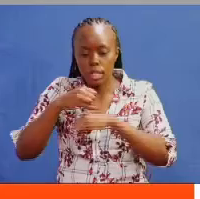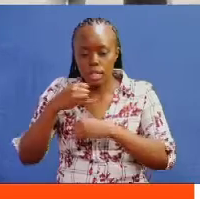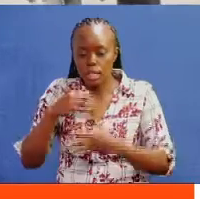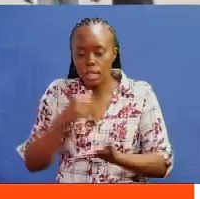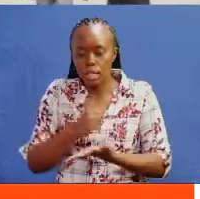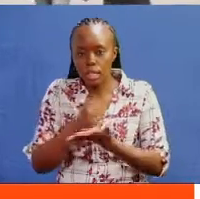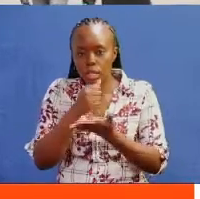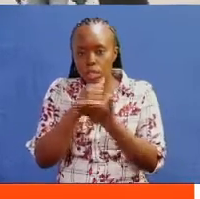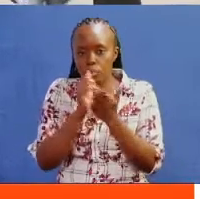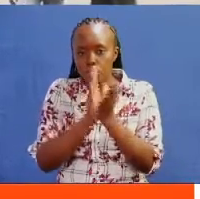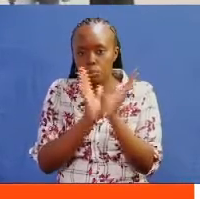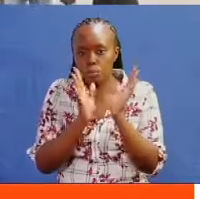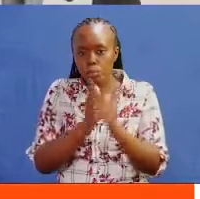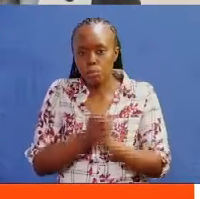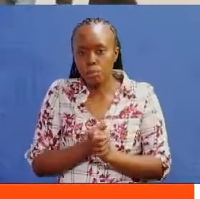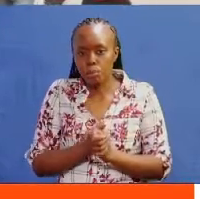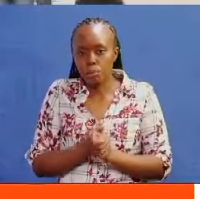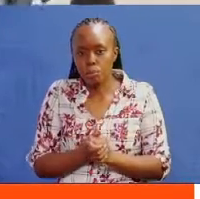aid.